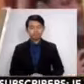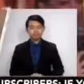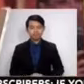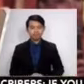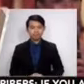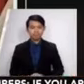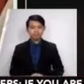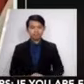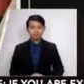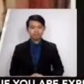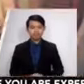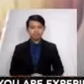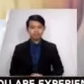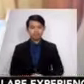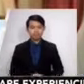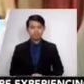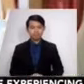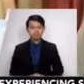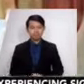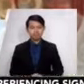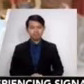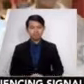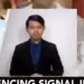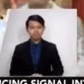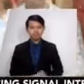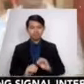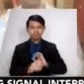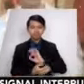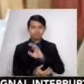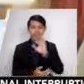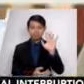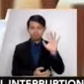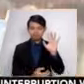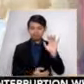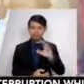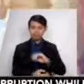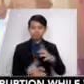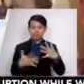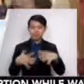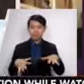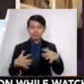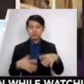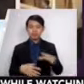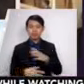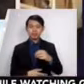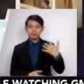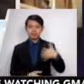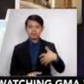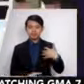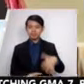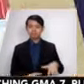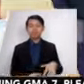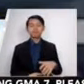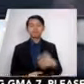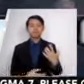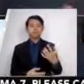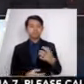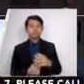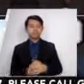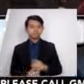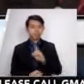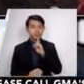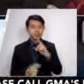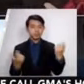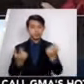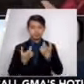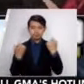Glitz, glam, and style. The stars definitely aligned at the GMA